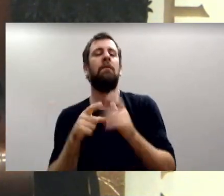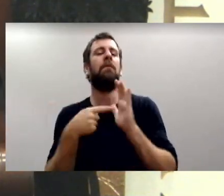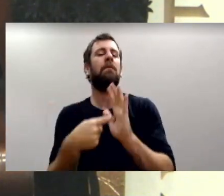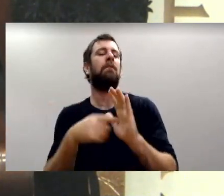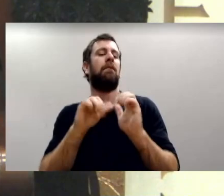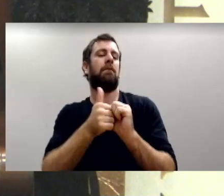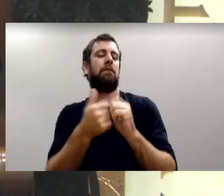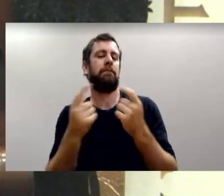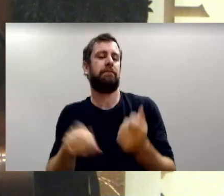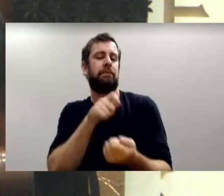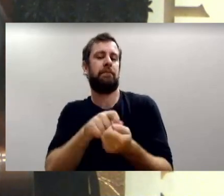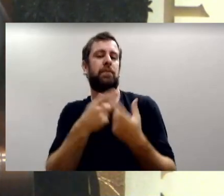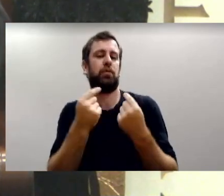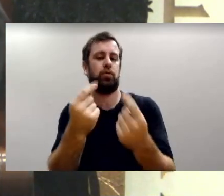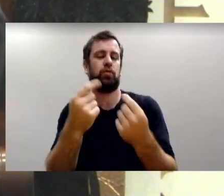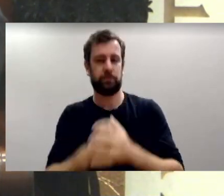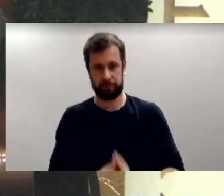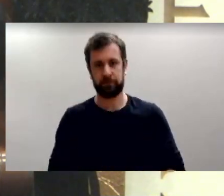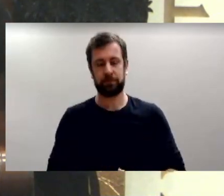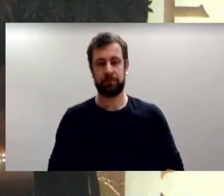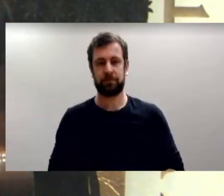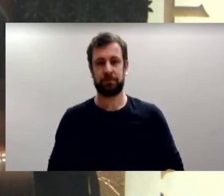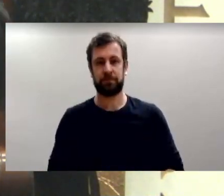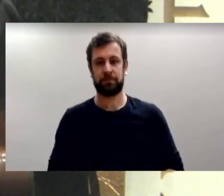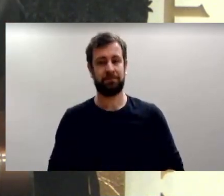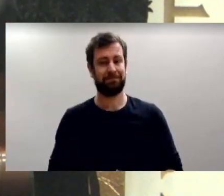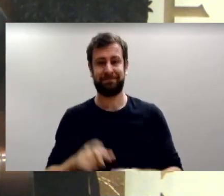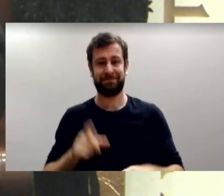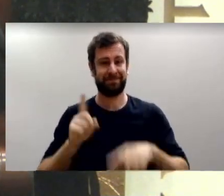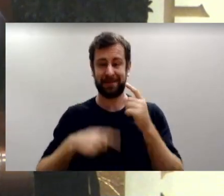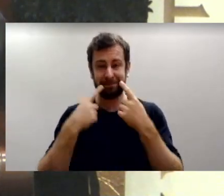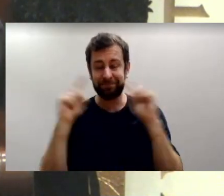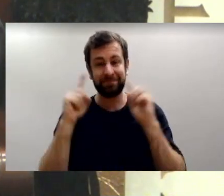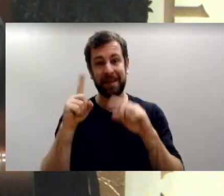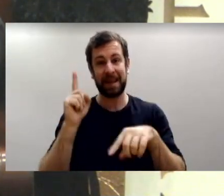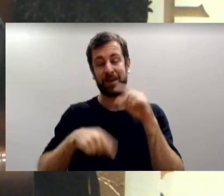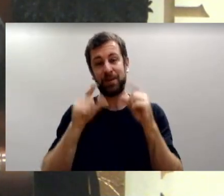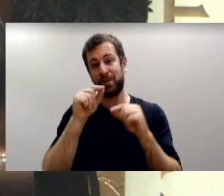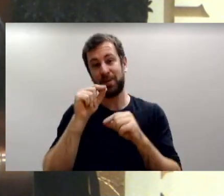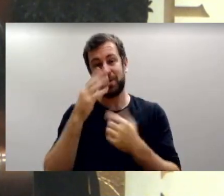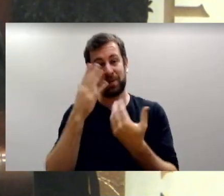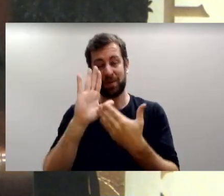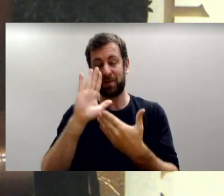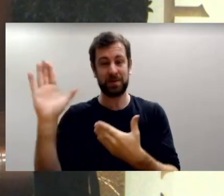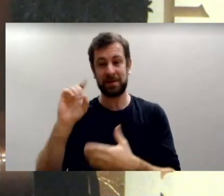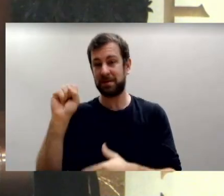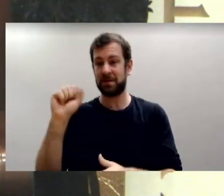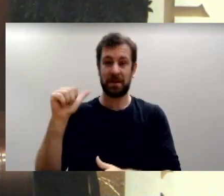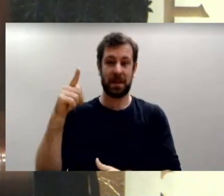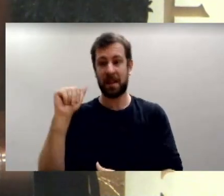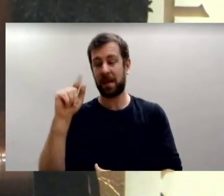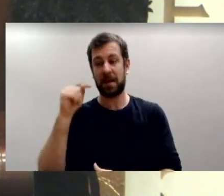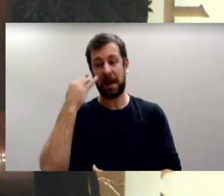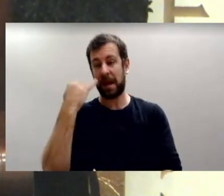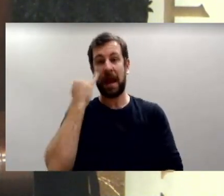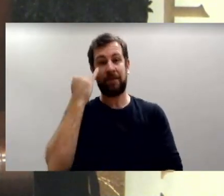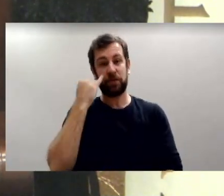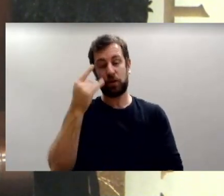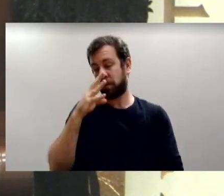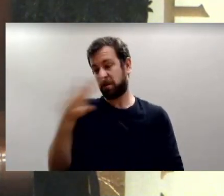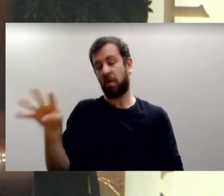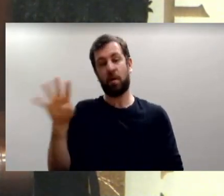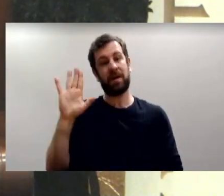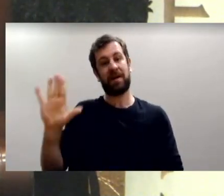Hasbuna kitab Allah doesn't work. You cannot even do your salat if you totally abandon the Sunnah